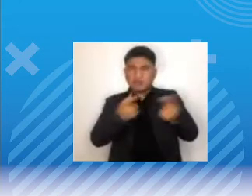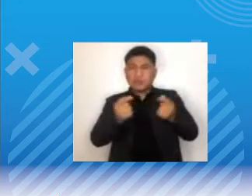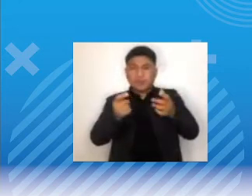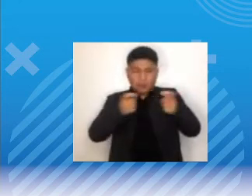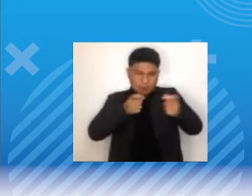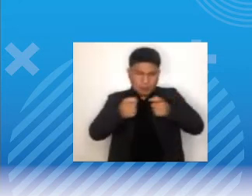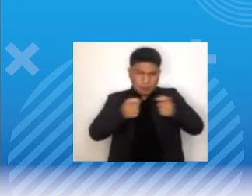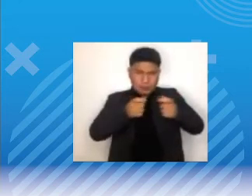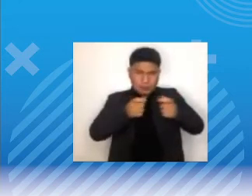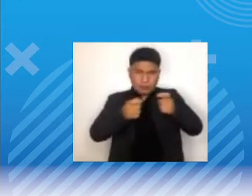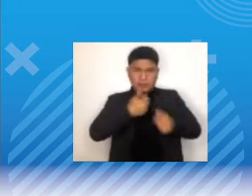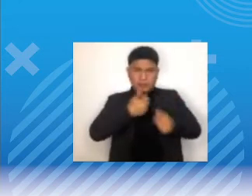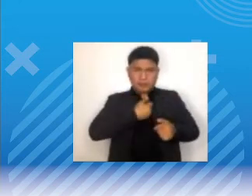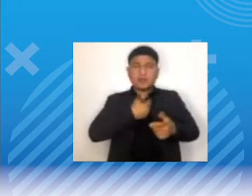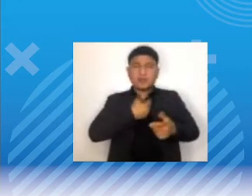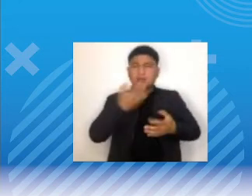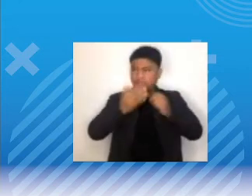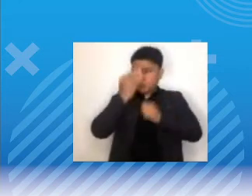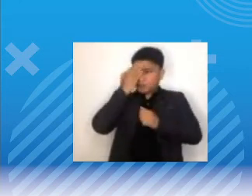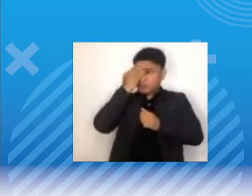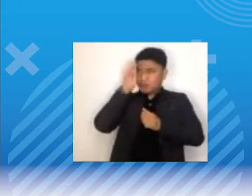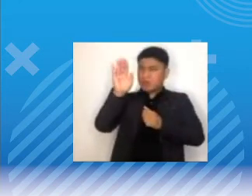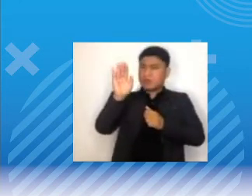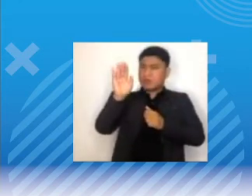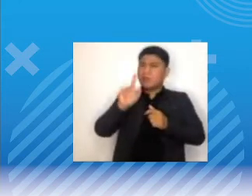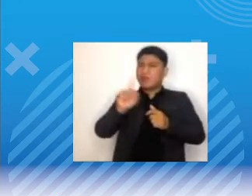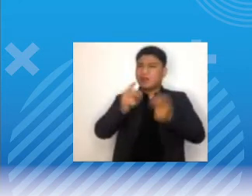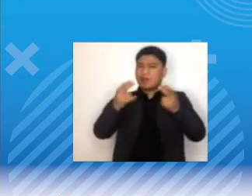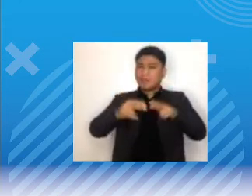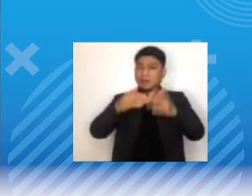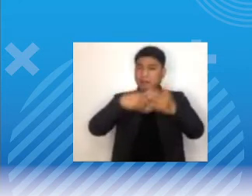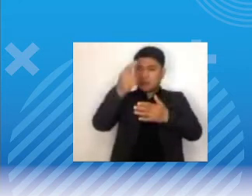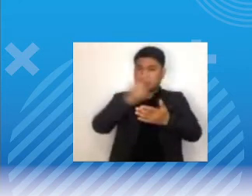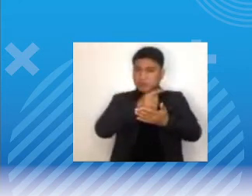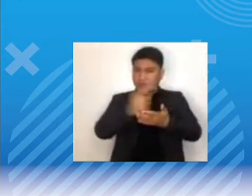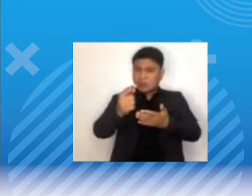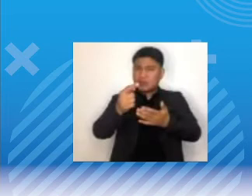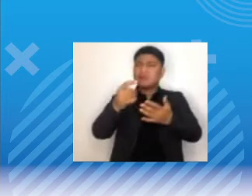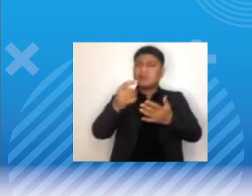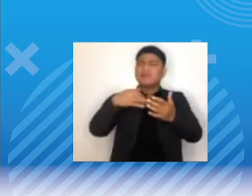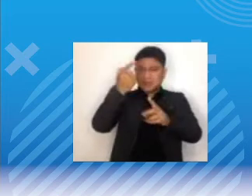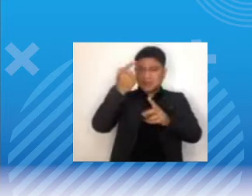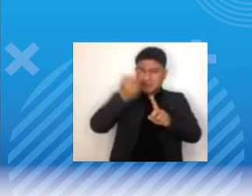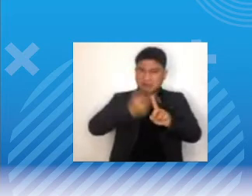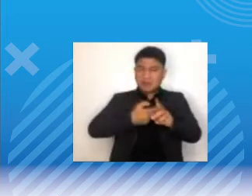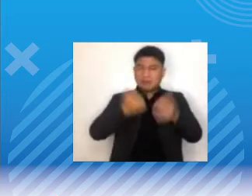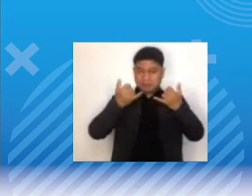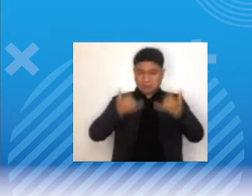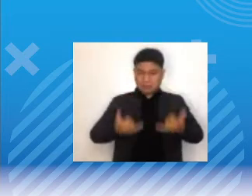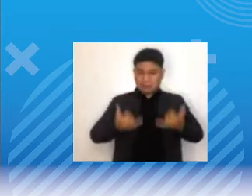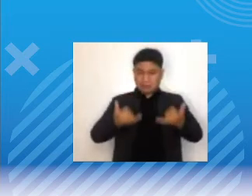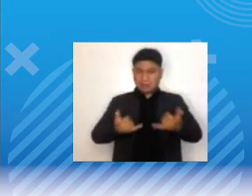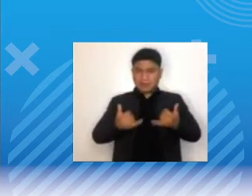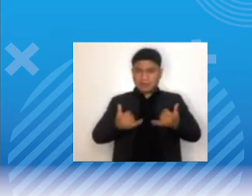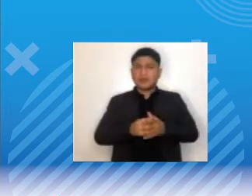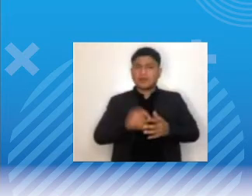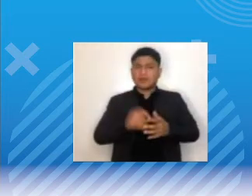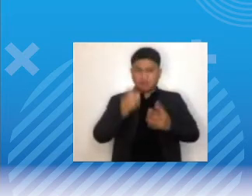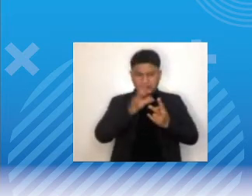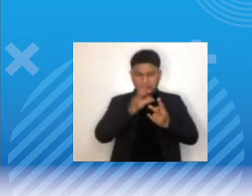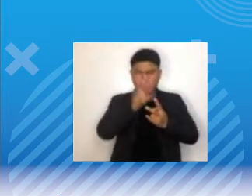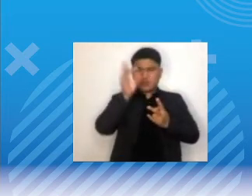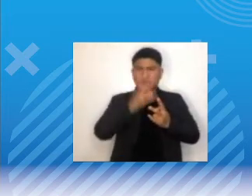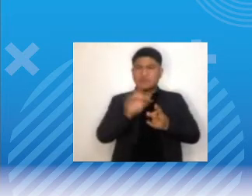ko alam ang mangyayari next week, next month, ngayong araw, pipiliin ko kung ano ang